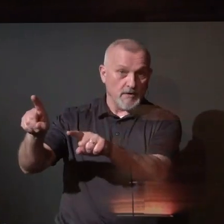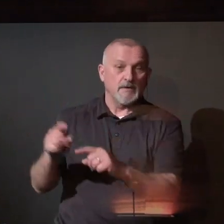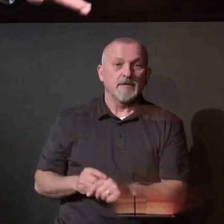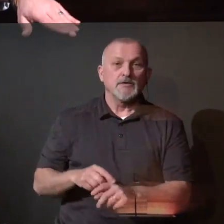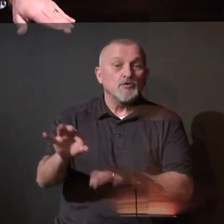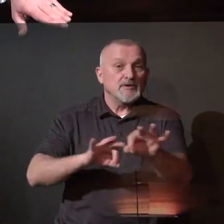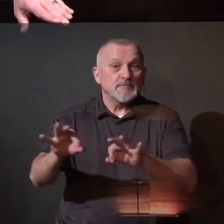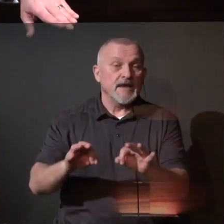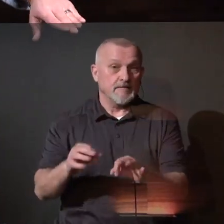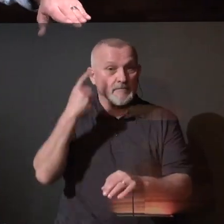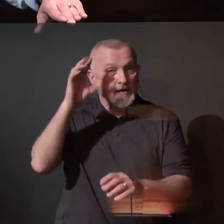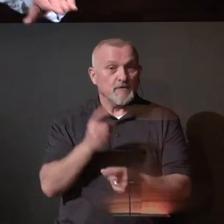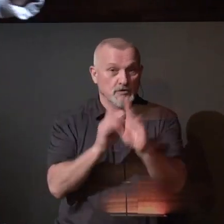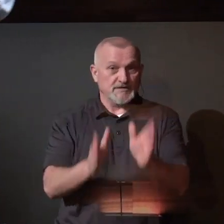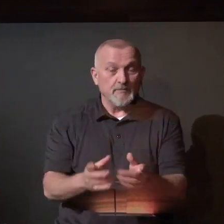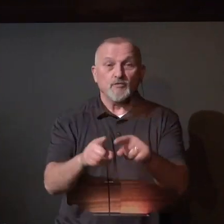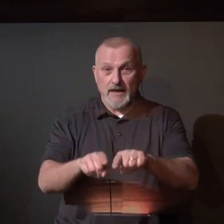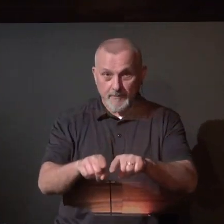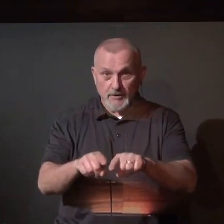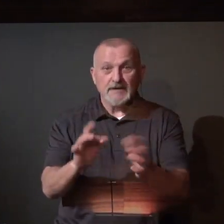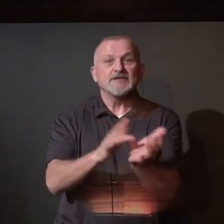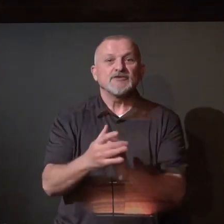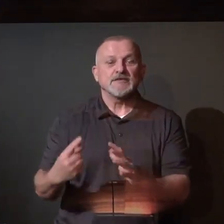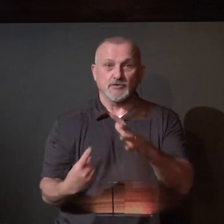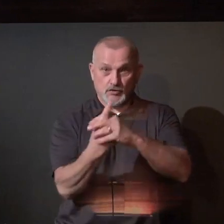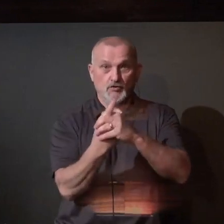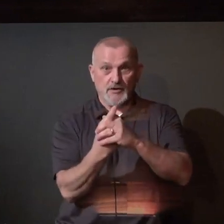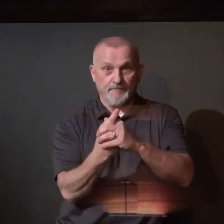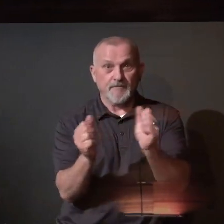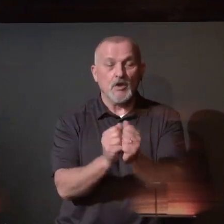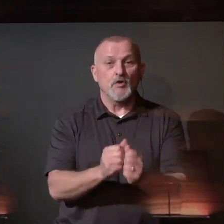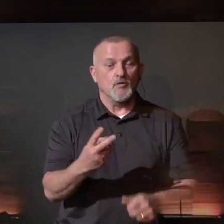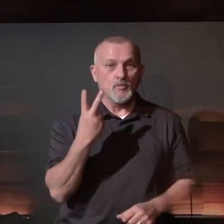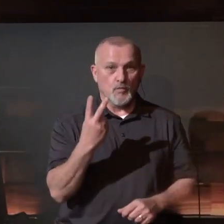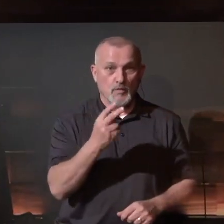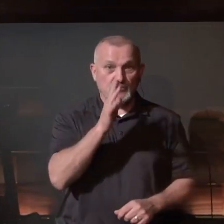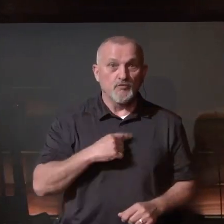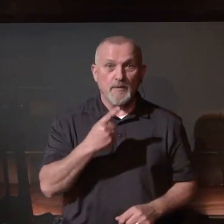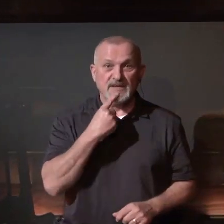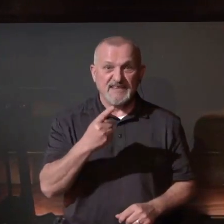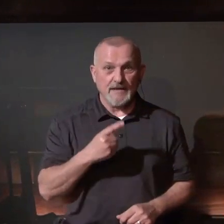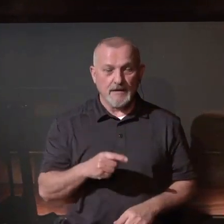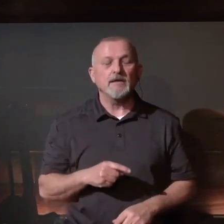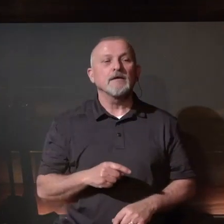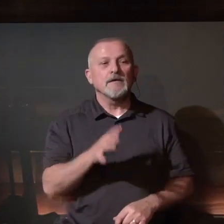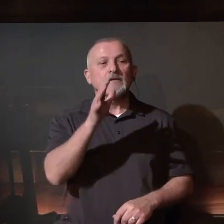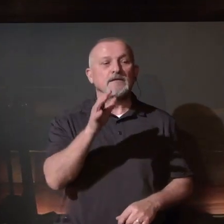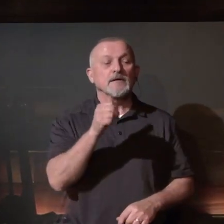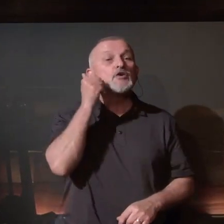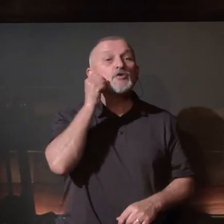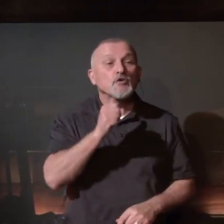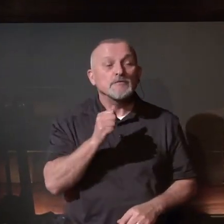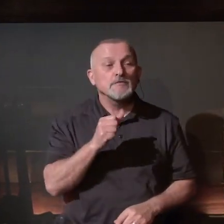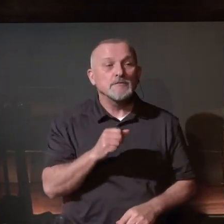He said, hey, girls. He said, listen, I want you to go and tell the disciples to meet me on the hillside in Galilee. They know where I'm talking about.